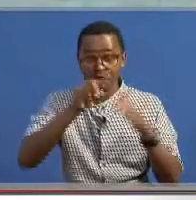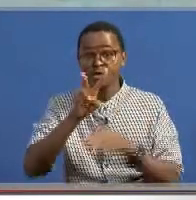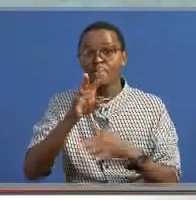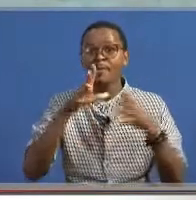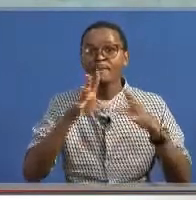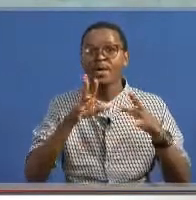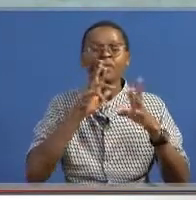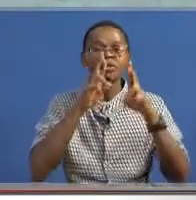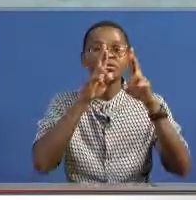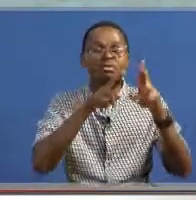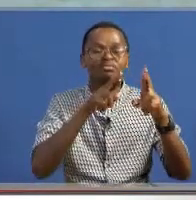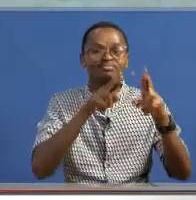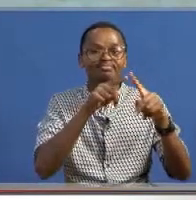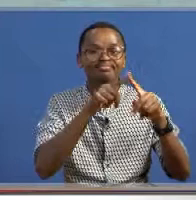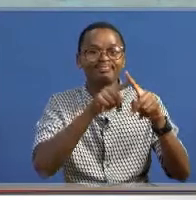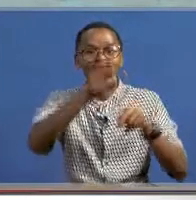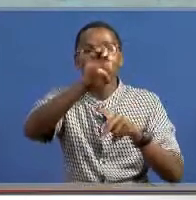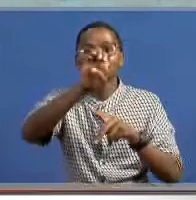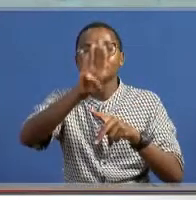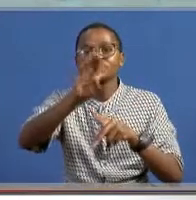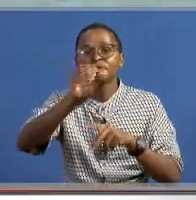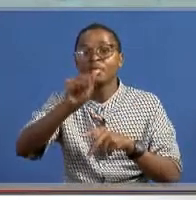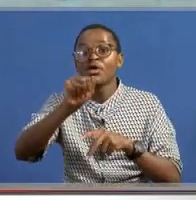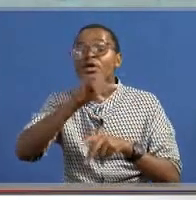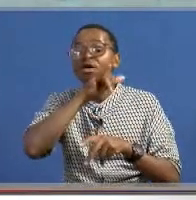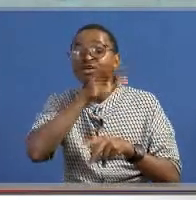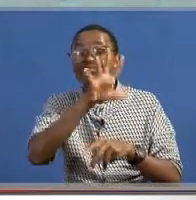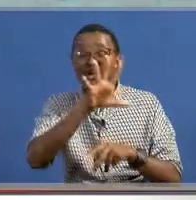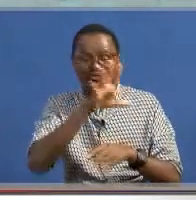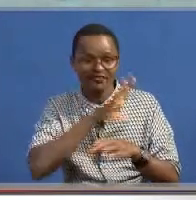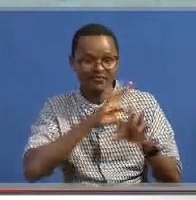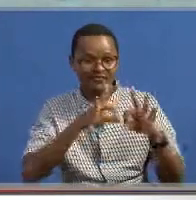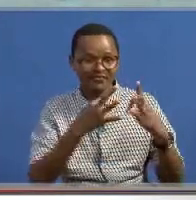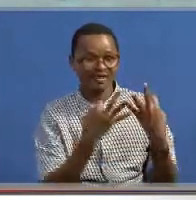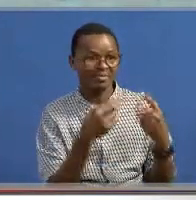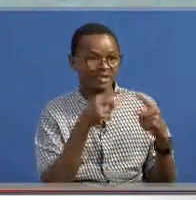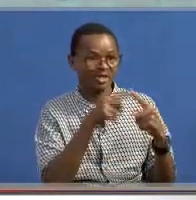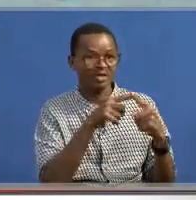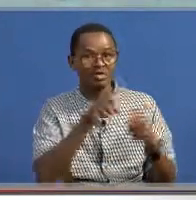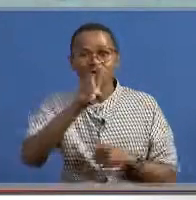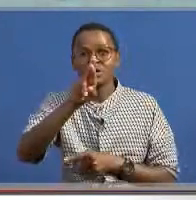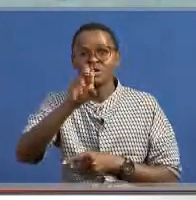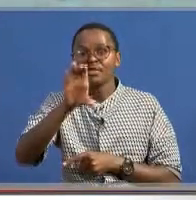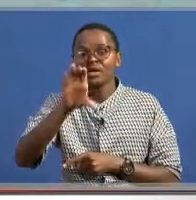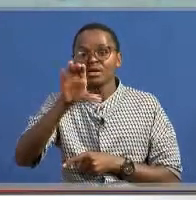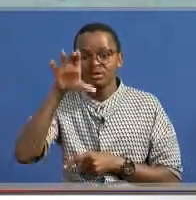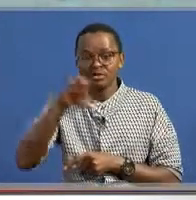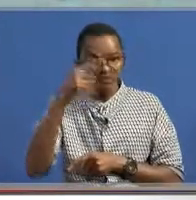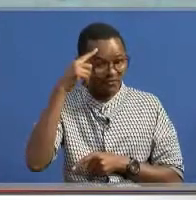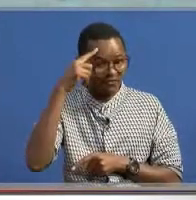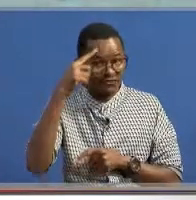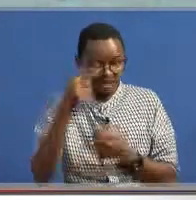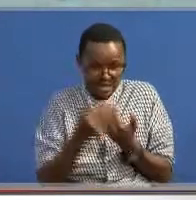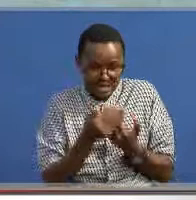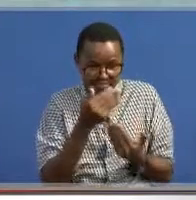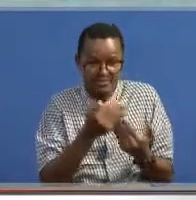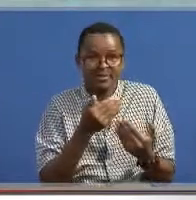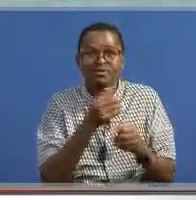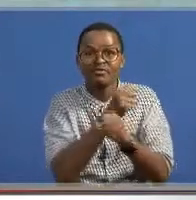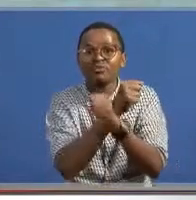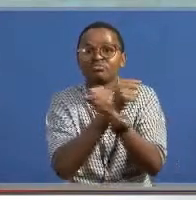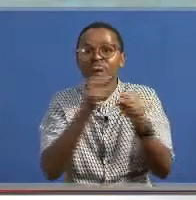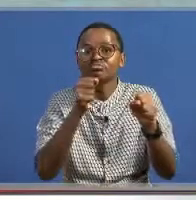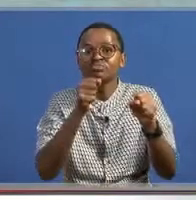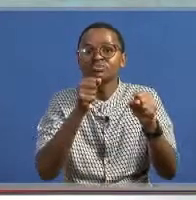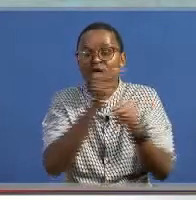people reportedly succumbed to Ebola in Uganda and 5 families taken to the Democratic Republic of Congo for treatment. For safety